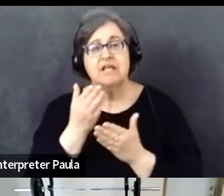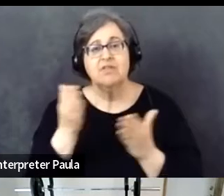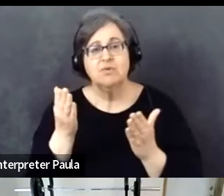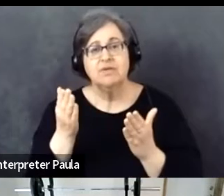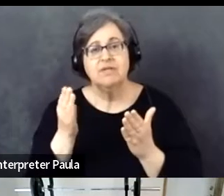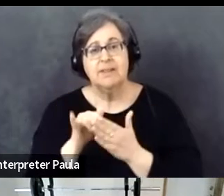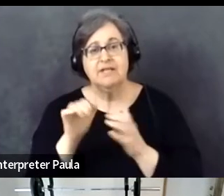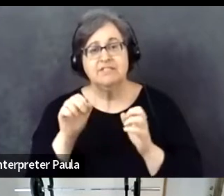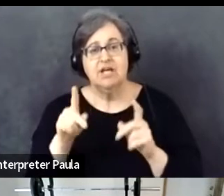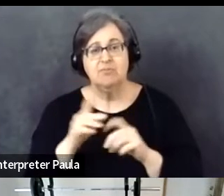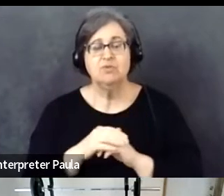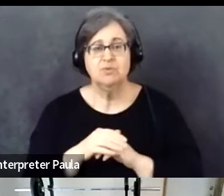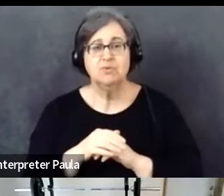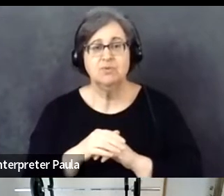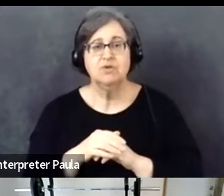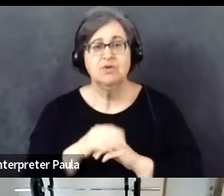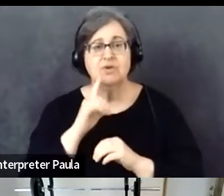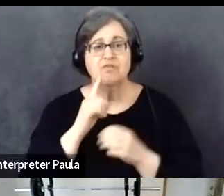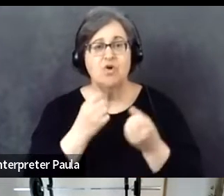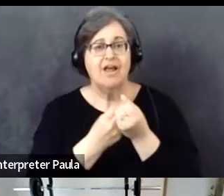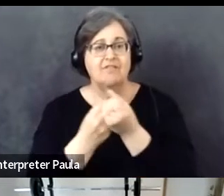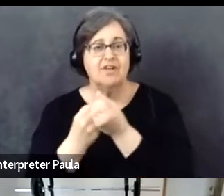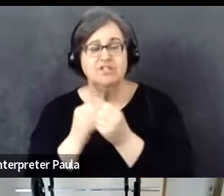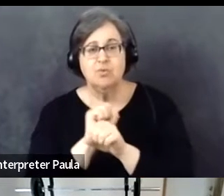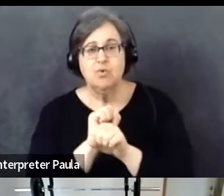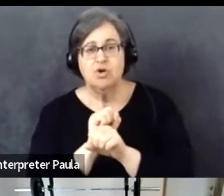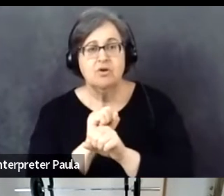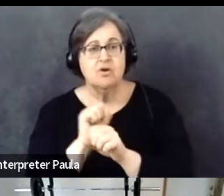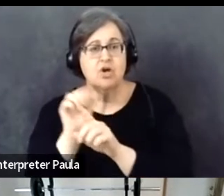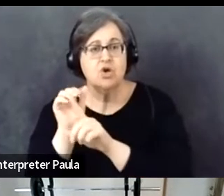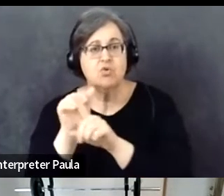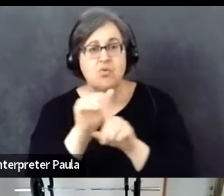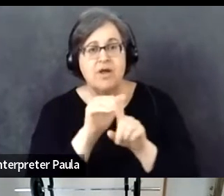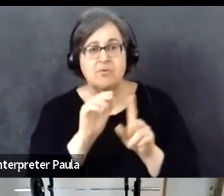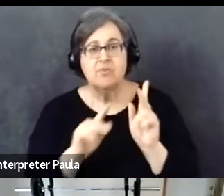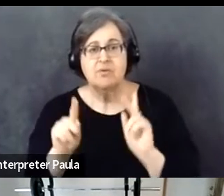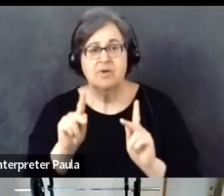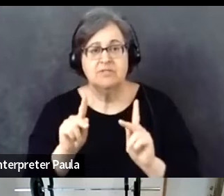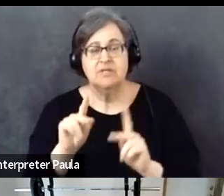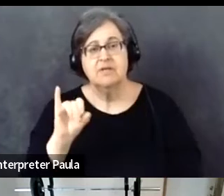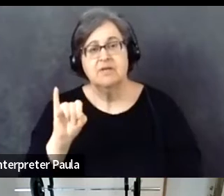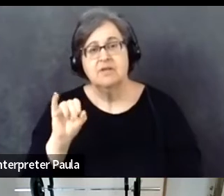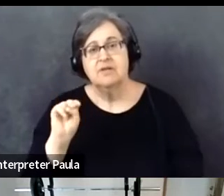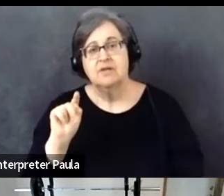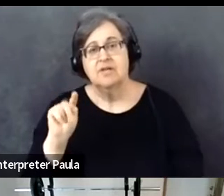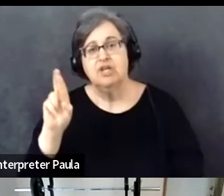an opportunity for advocacy. And just remind people that our Infonet website, which I'll put in the chat, is a